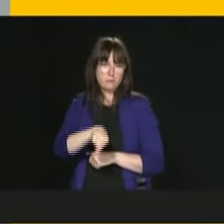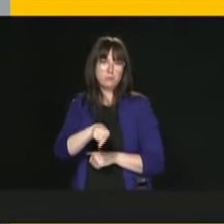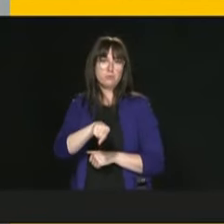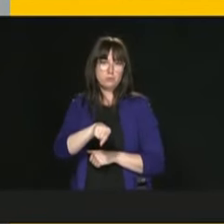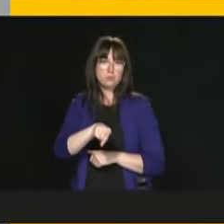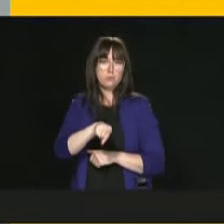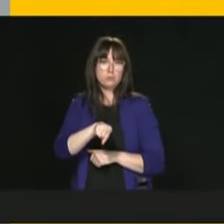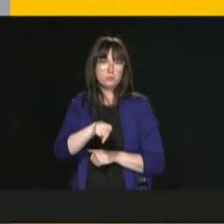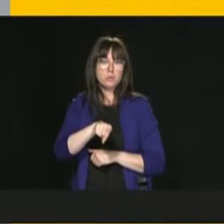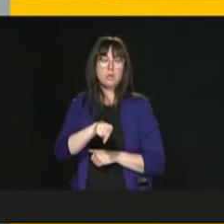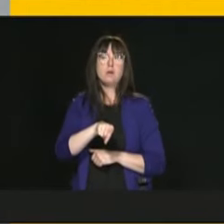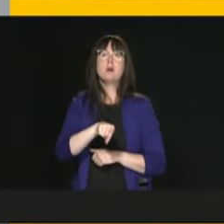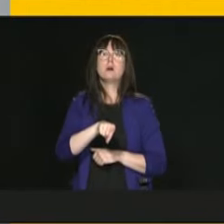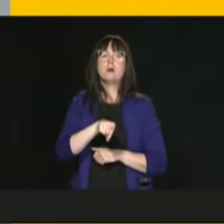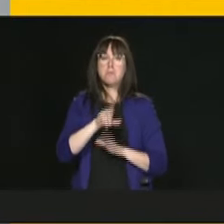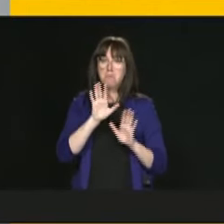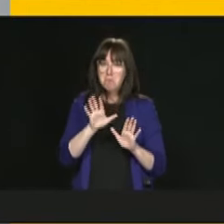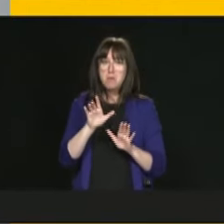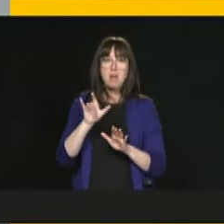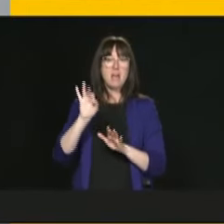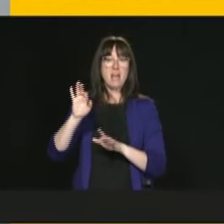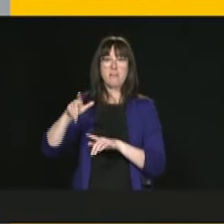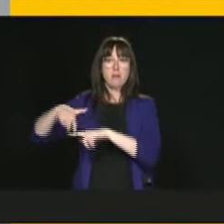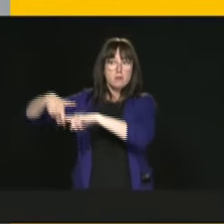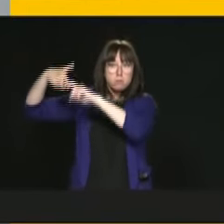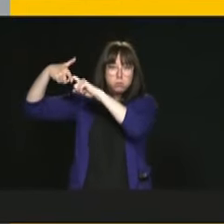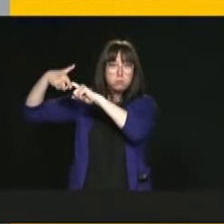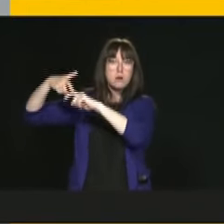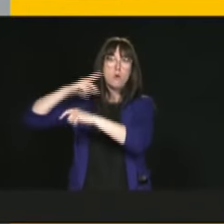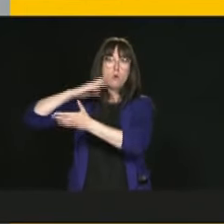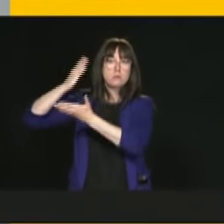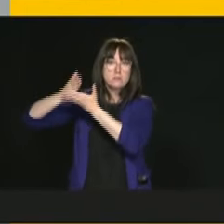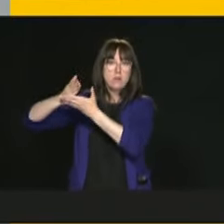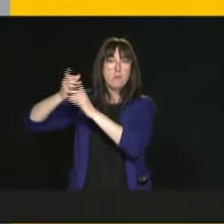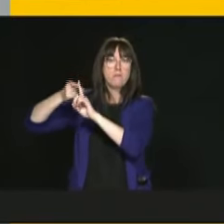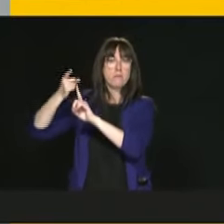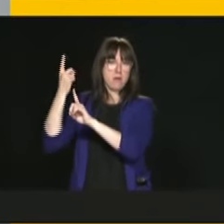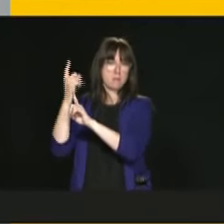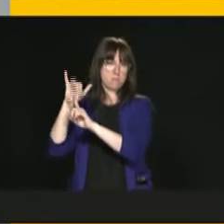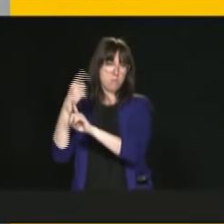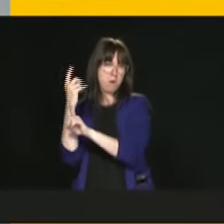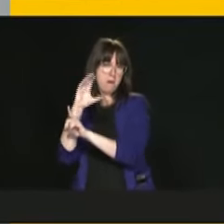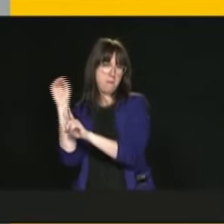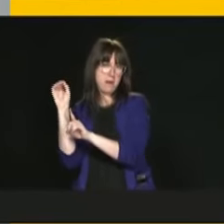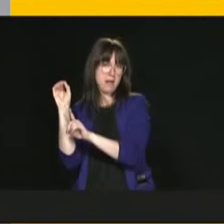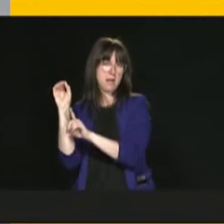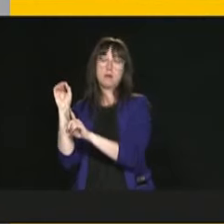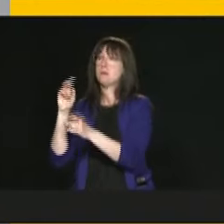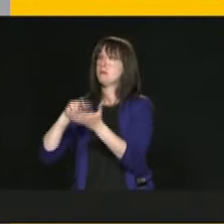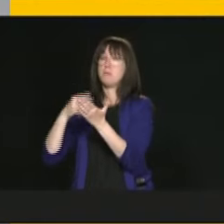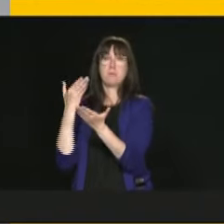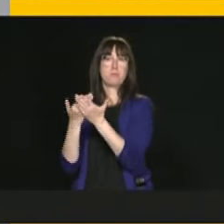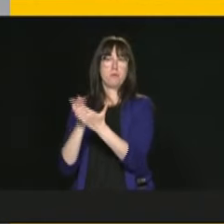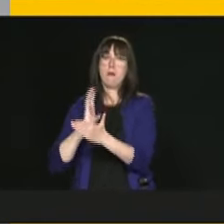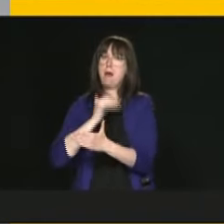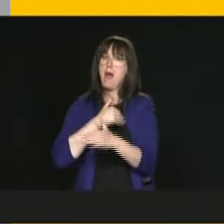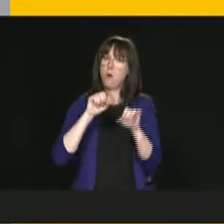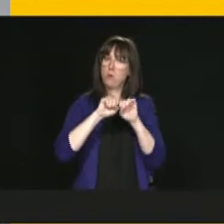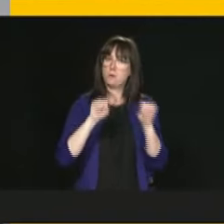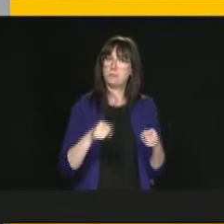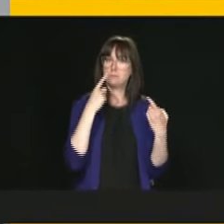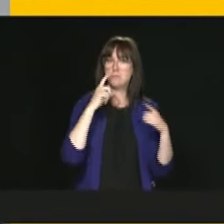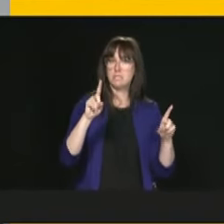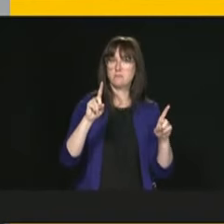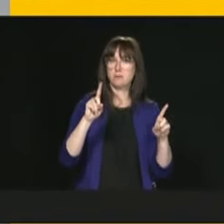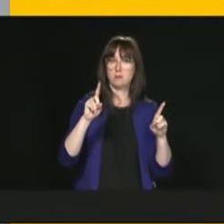And the withholding or the suspending of shipments from this particular supplier is proof that our system works. We are